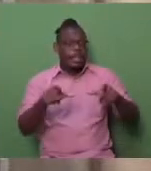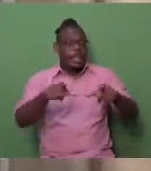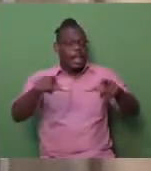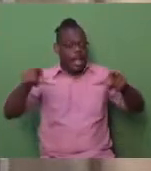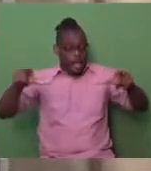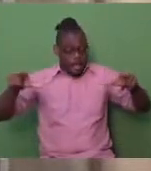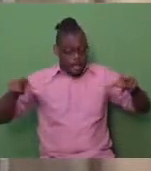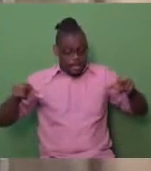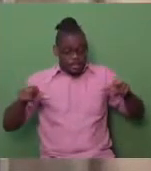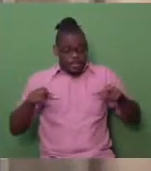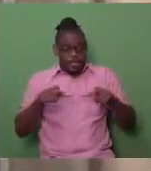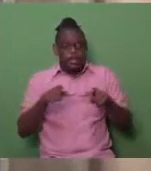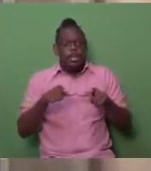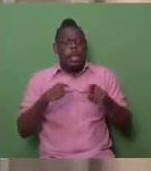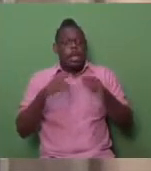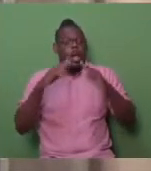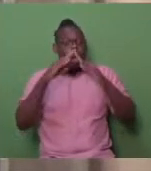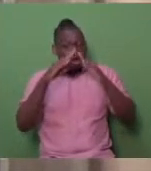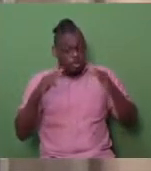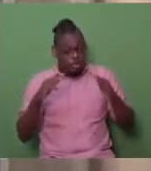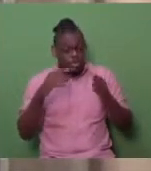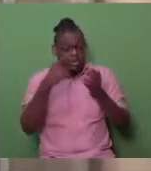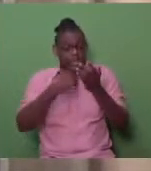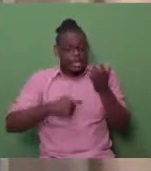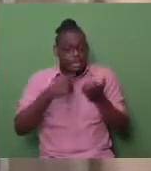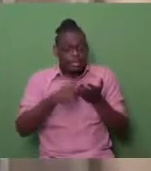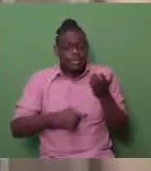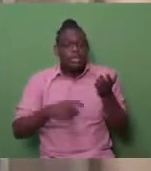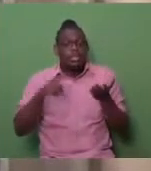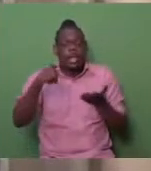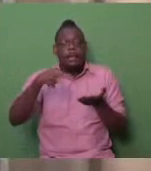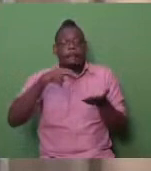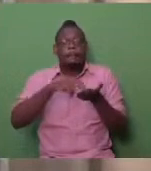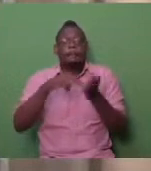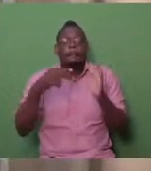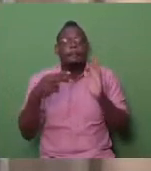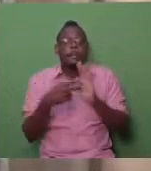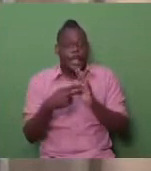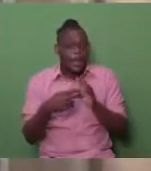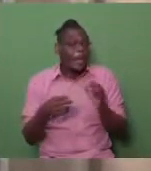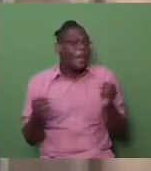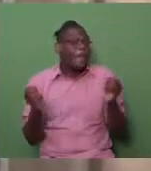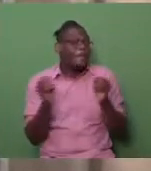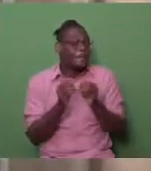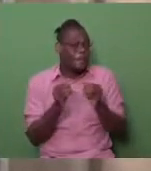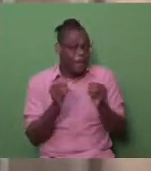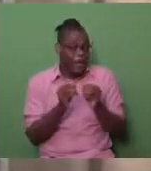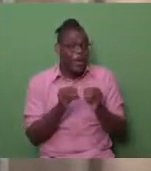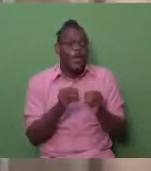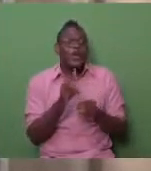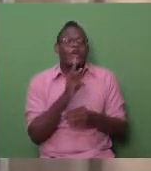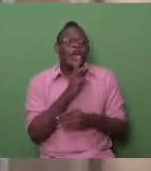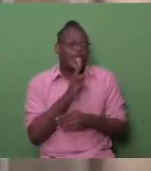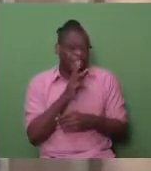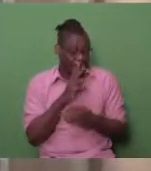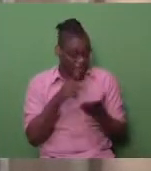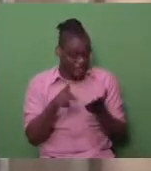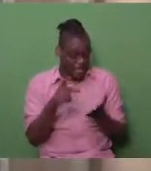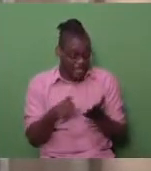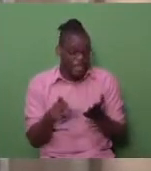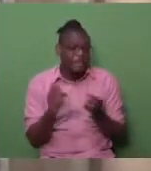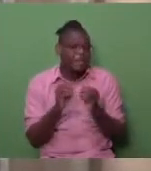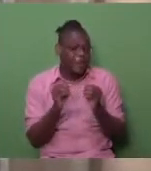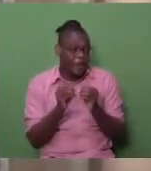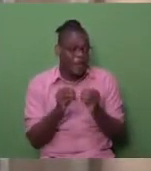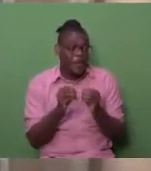because water rates are calculated at annual taxable value. So property tax is going to send your water